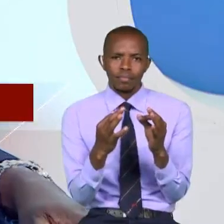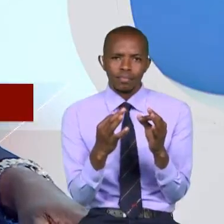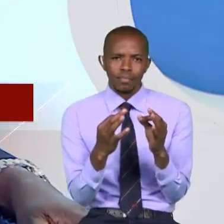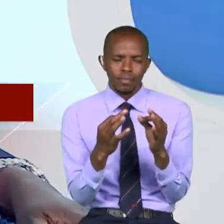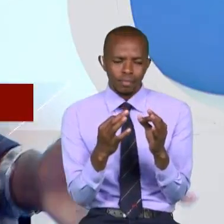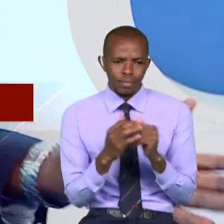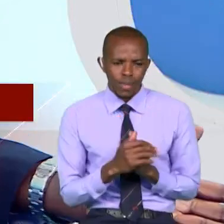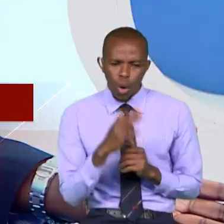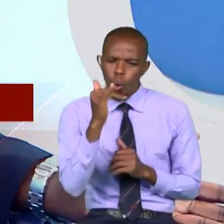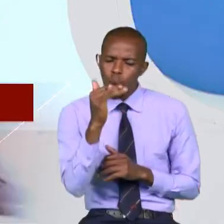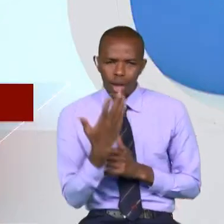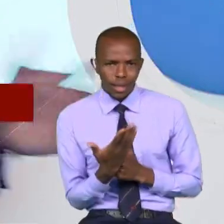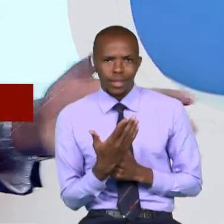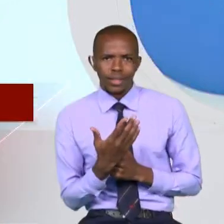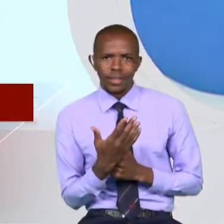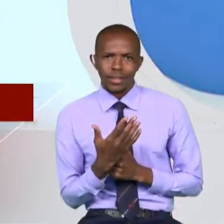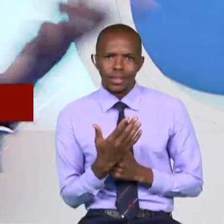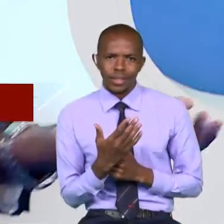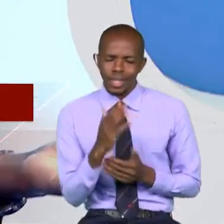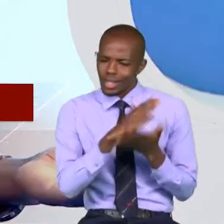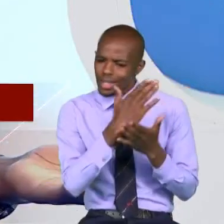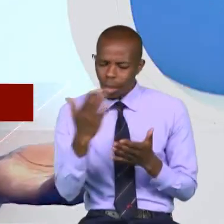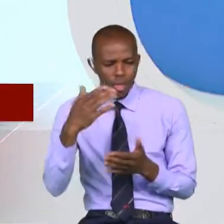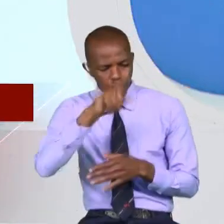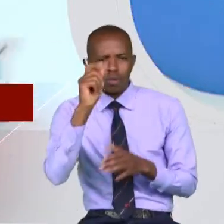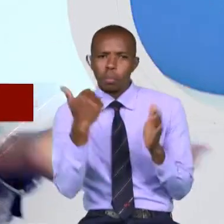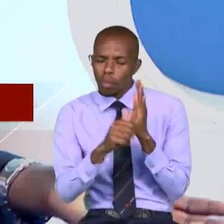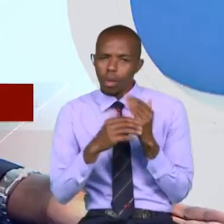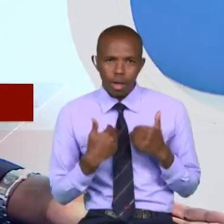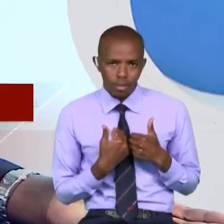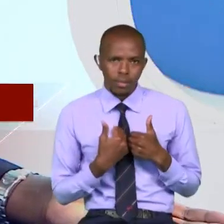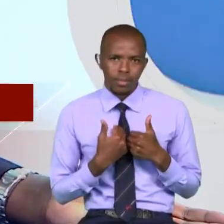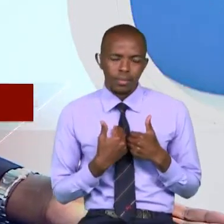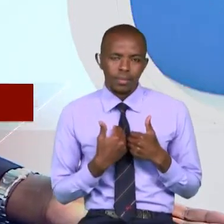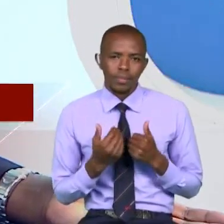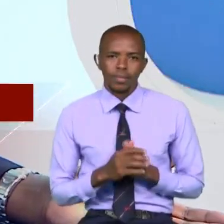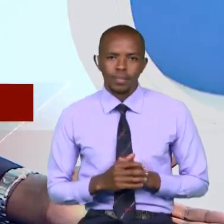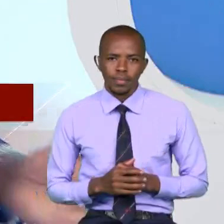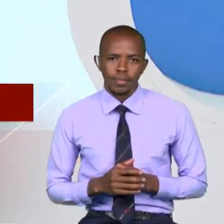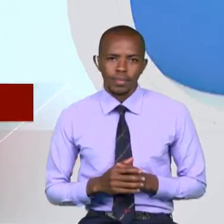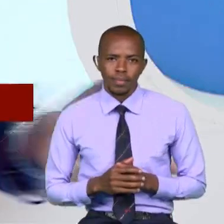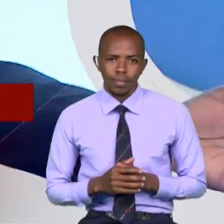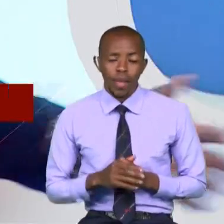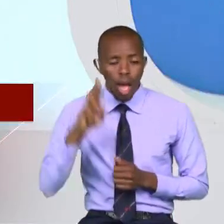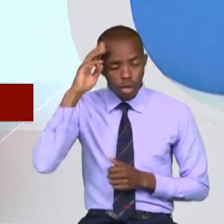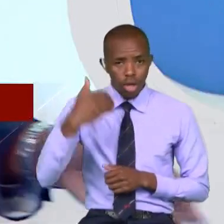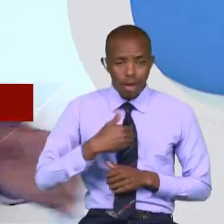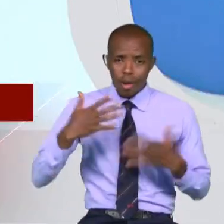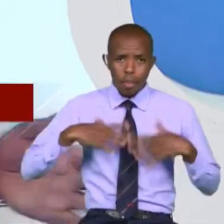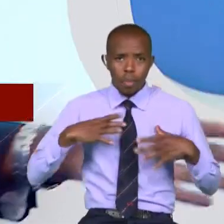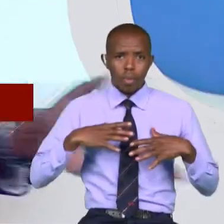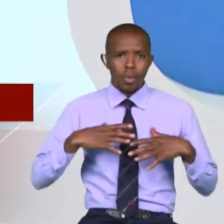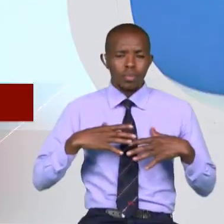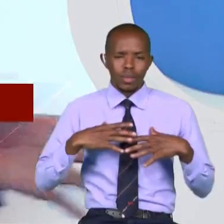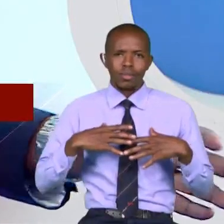yourself with honey? Why you know, them? There's something on them. There's something on them. There's a reason why these people are coalescing